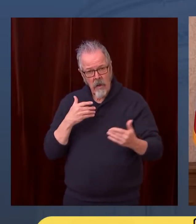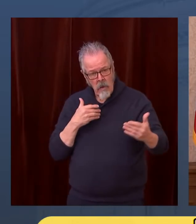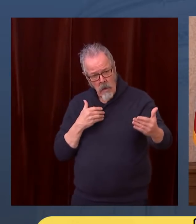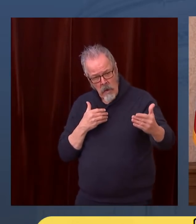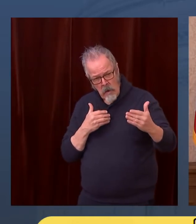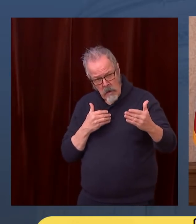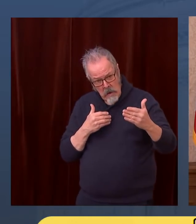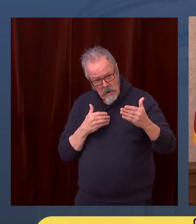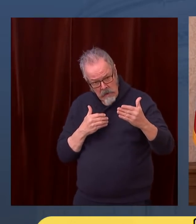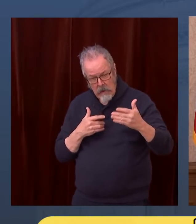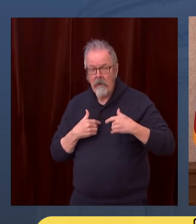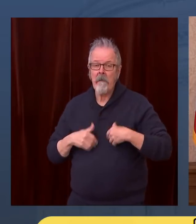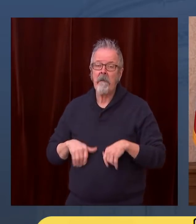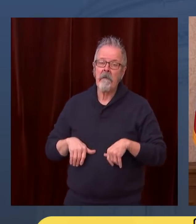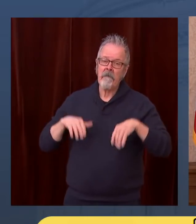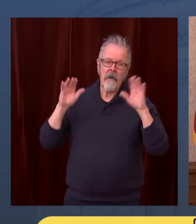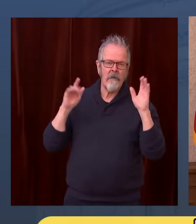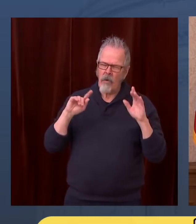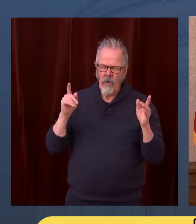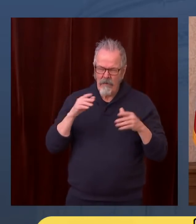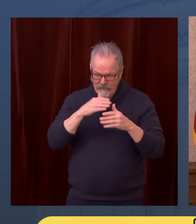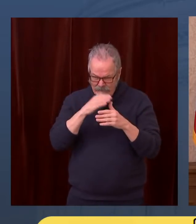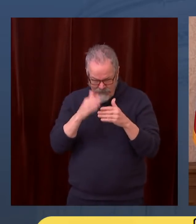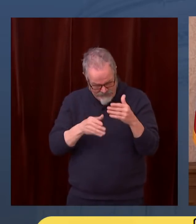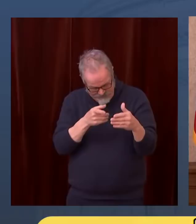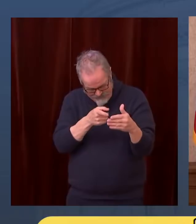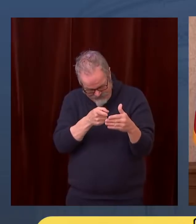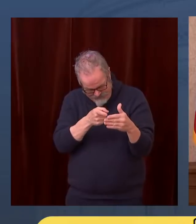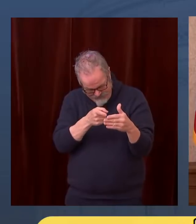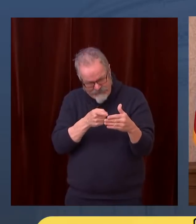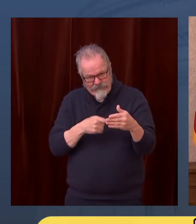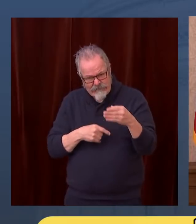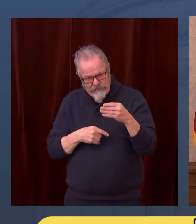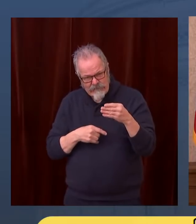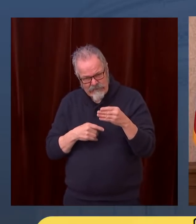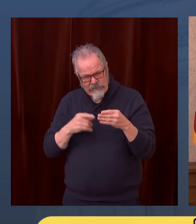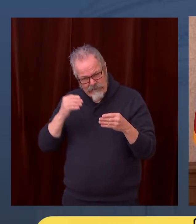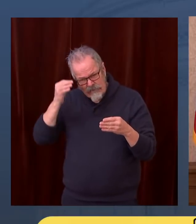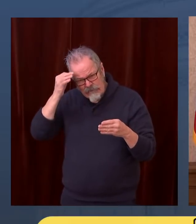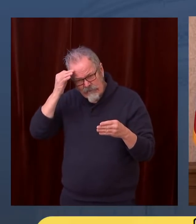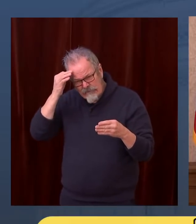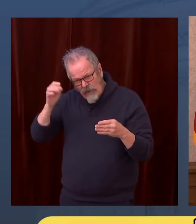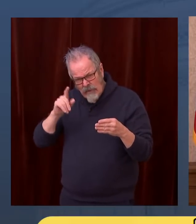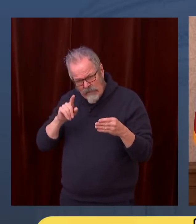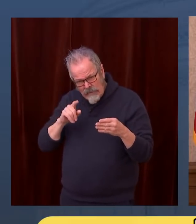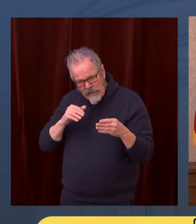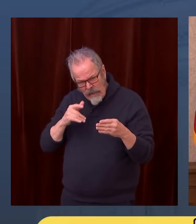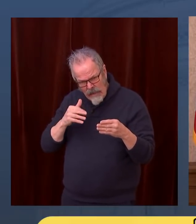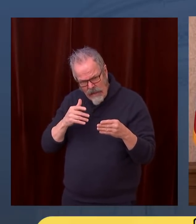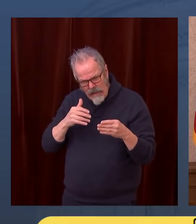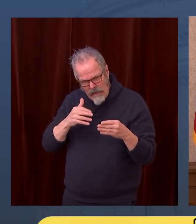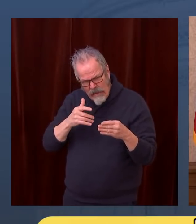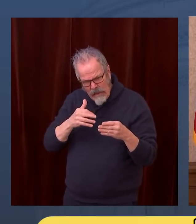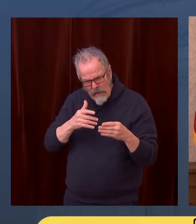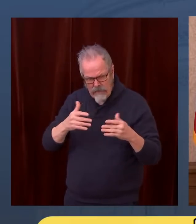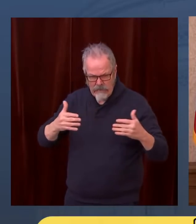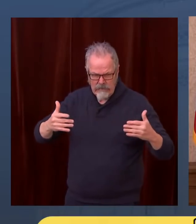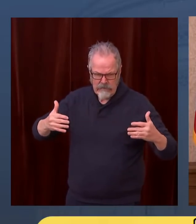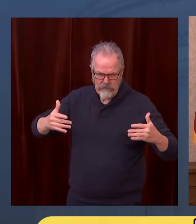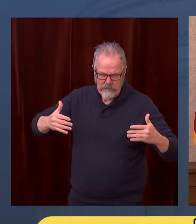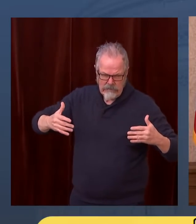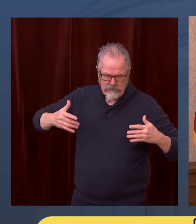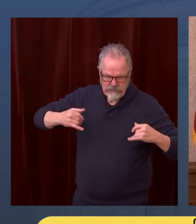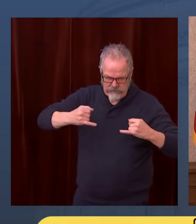to being able to remove sort of the last vestiges of significant mandates that are necessary for our public